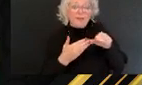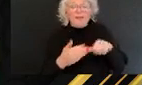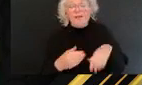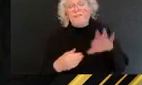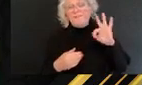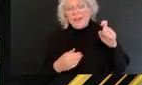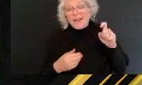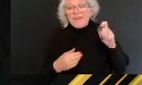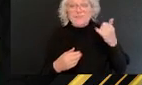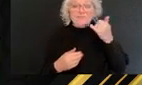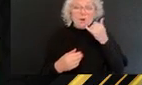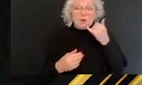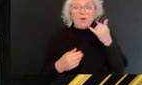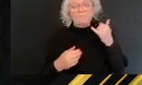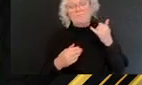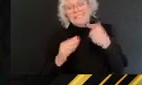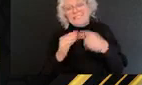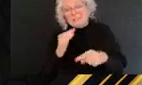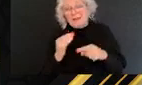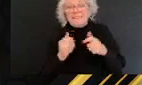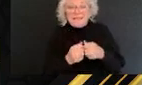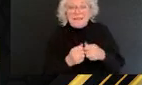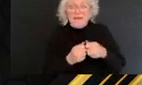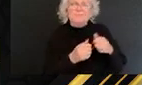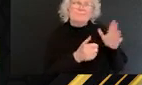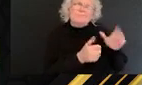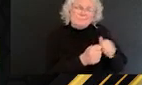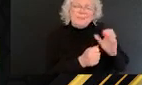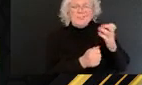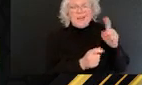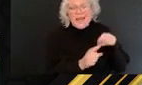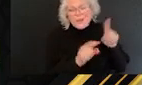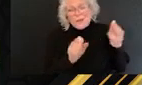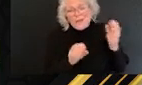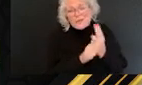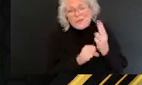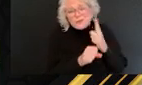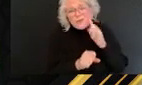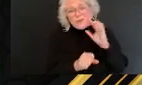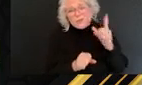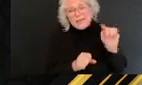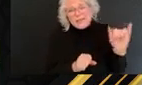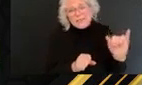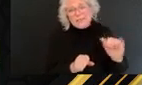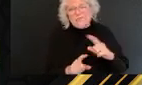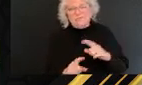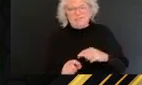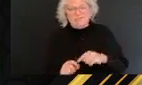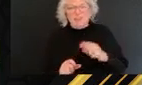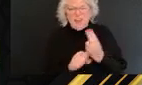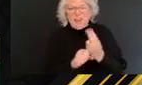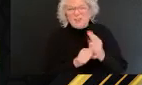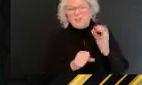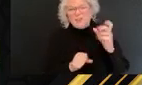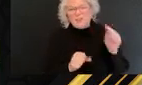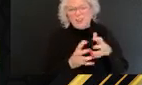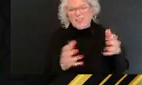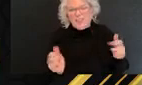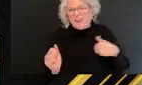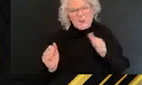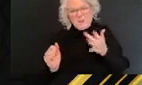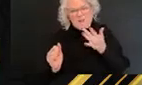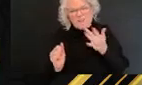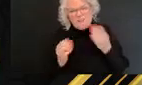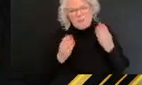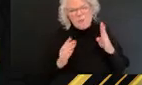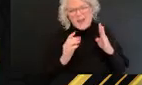of course, face-to-face. I left off chat, so I'll include it because you can use it in chat too. It's just not, I use chat a lot. It's